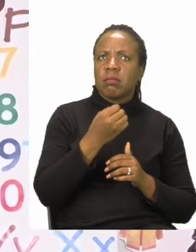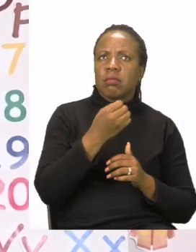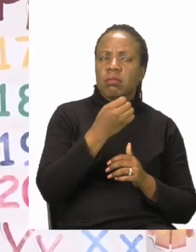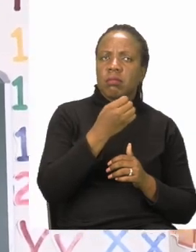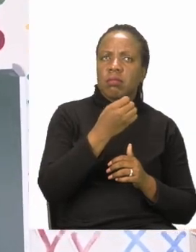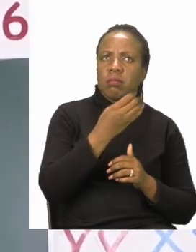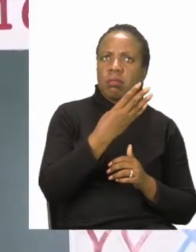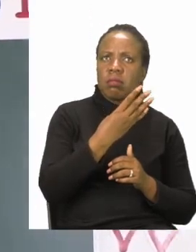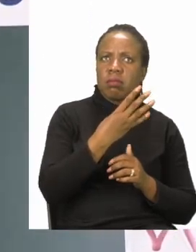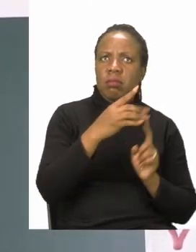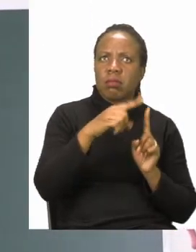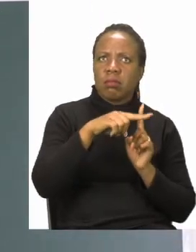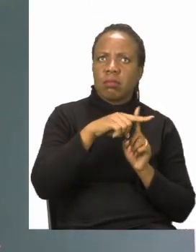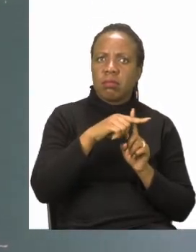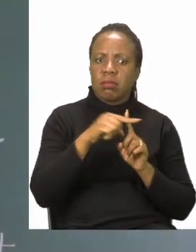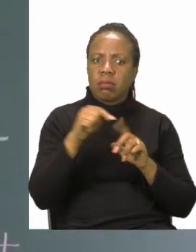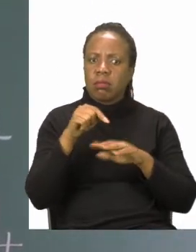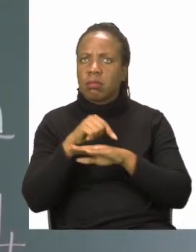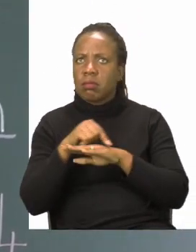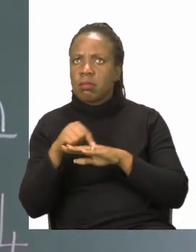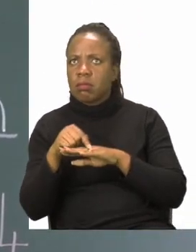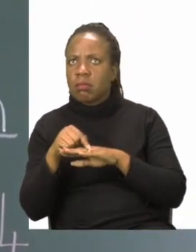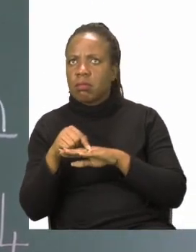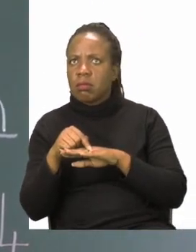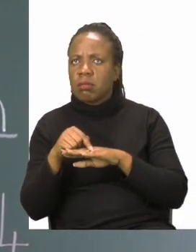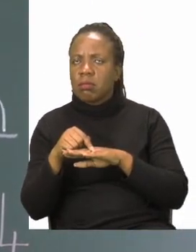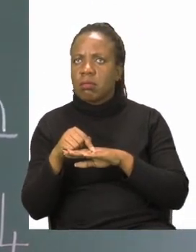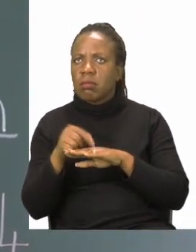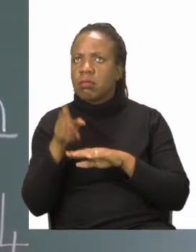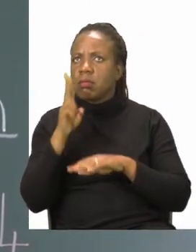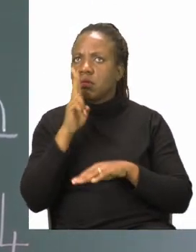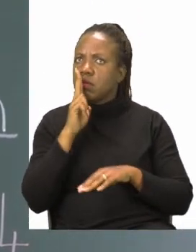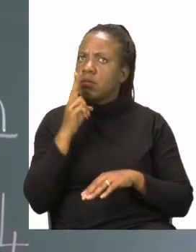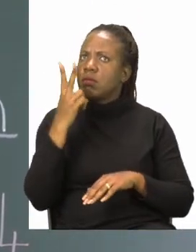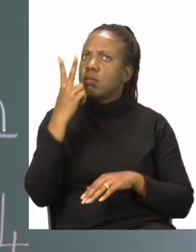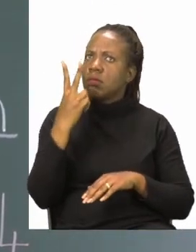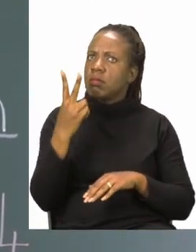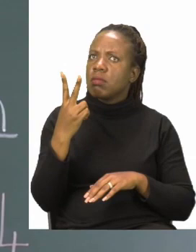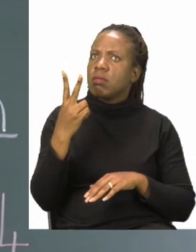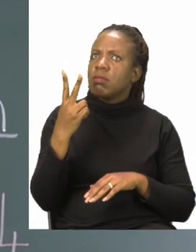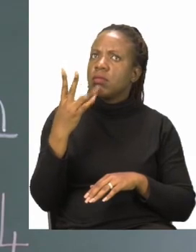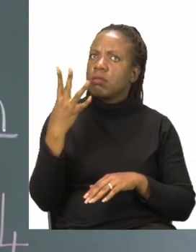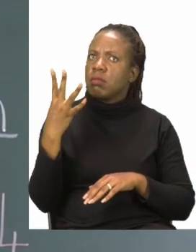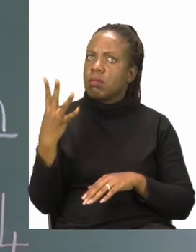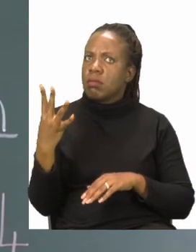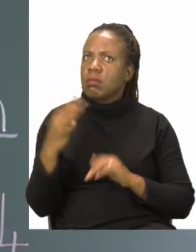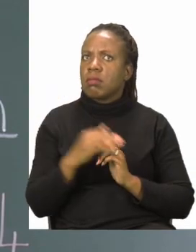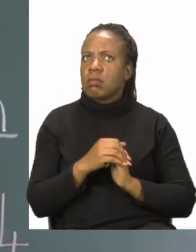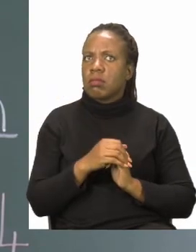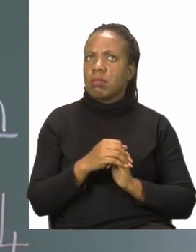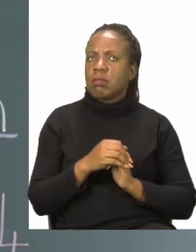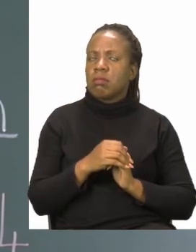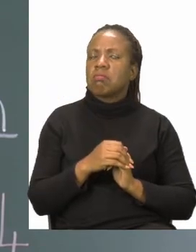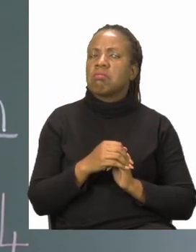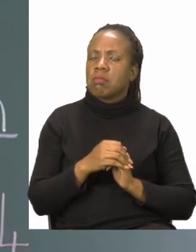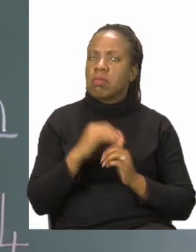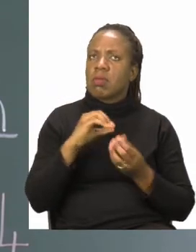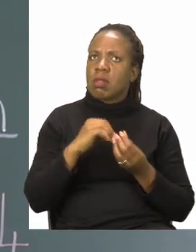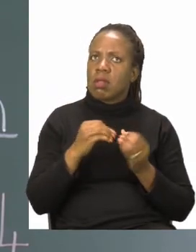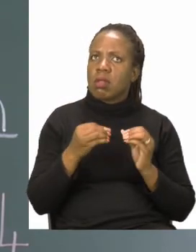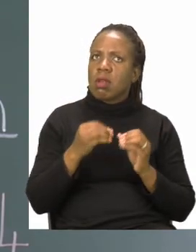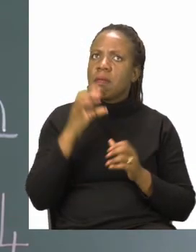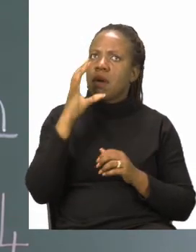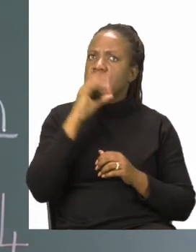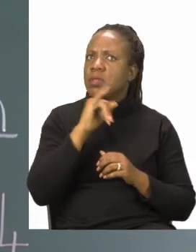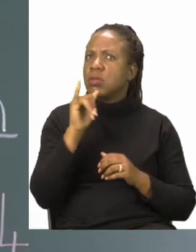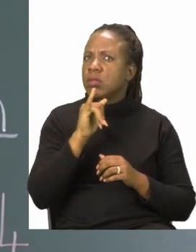equals 24. So the number that was missing was the number 20. So